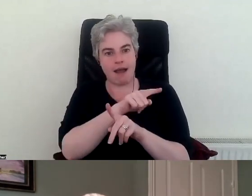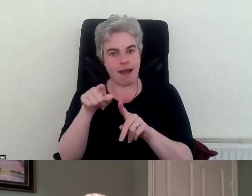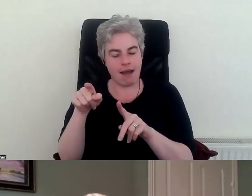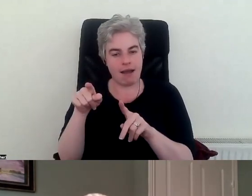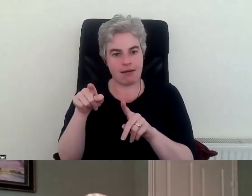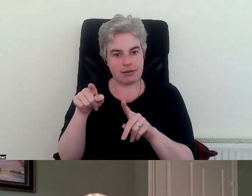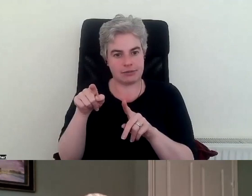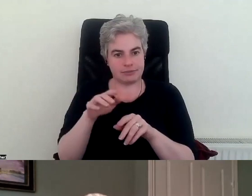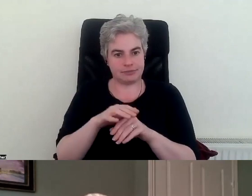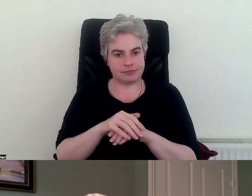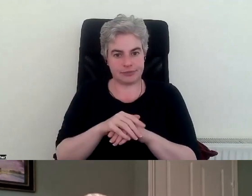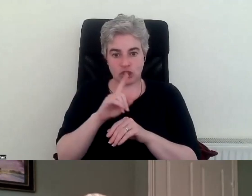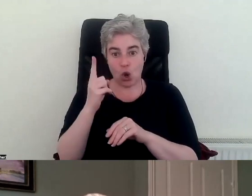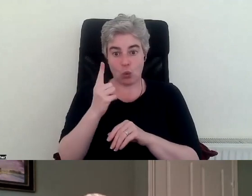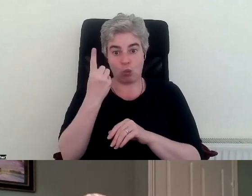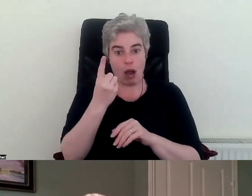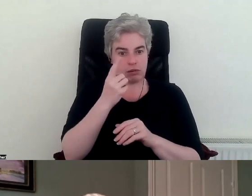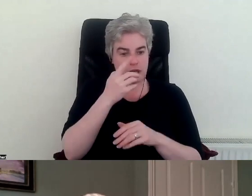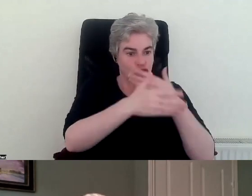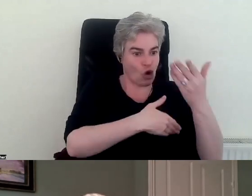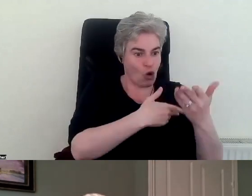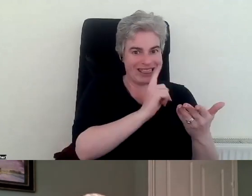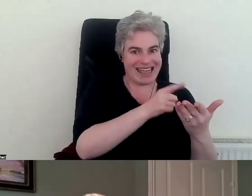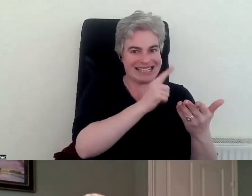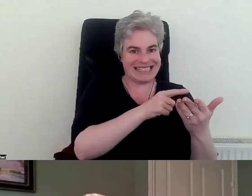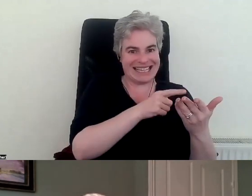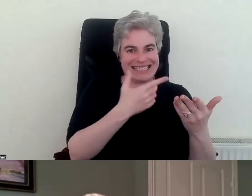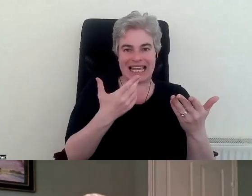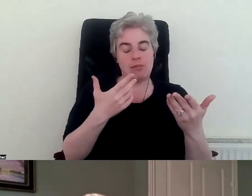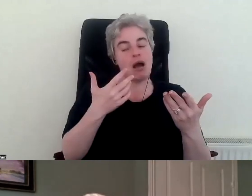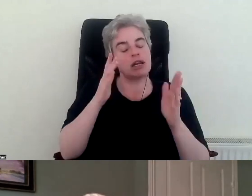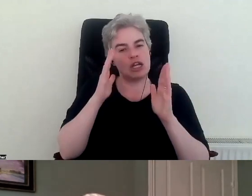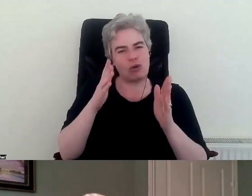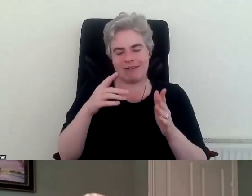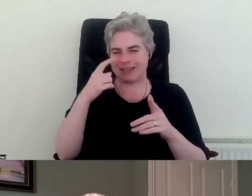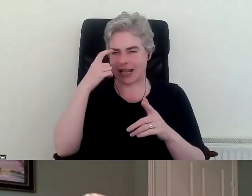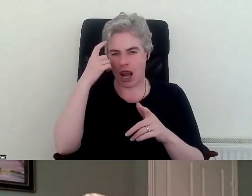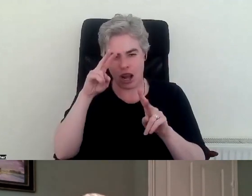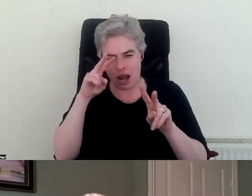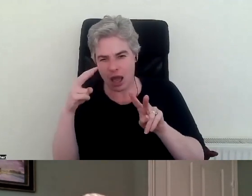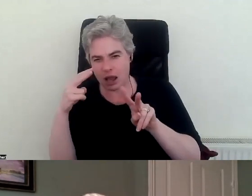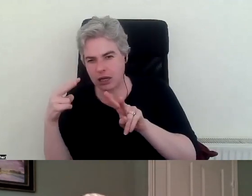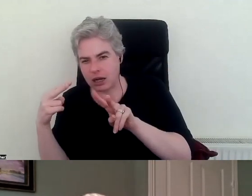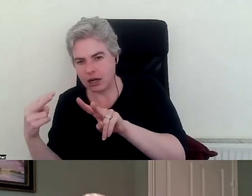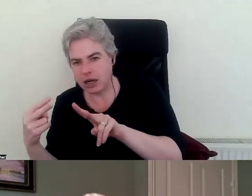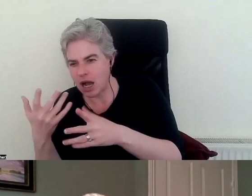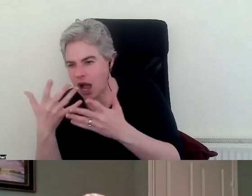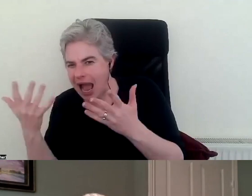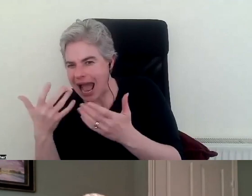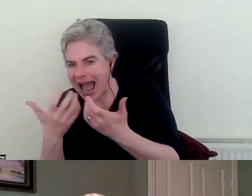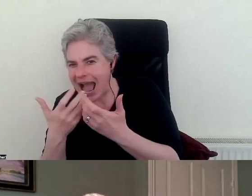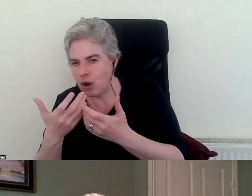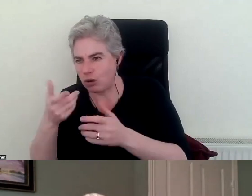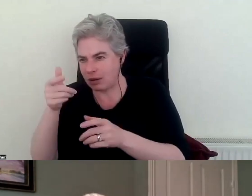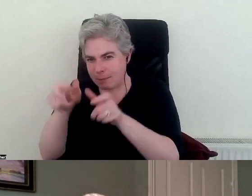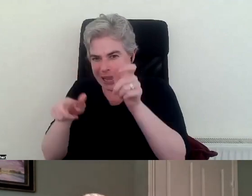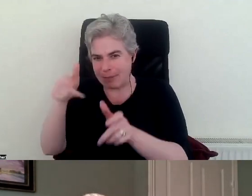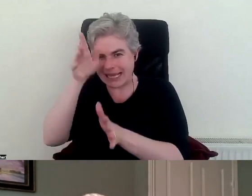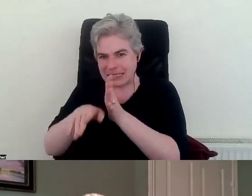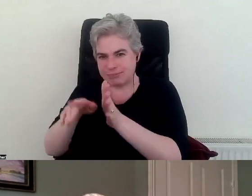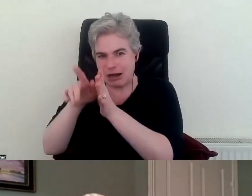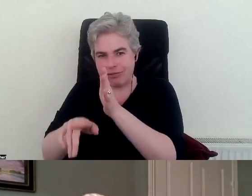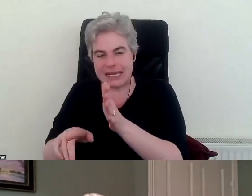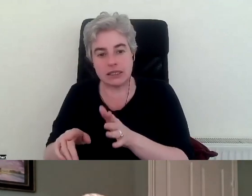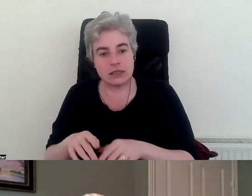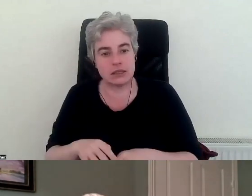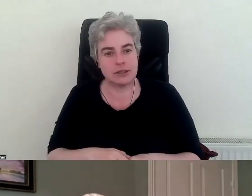all not one side of the story, but actually you need to constantly locate how it is experienced. And the same thing could be